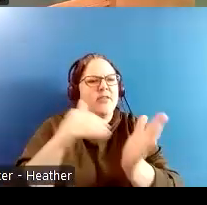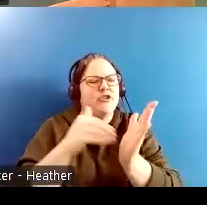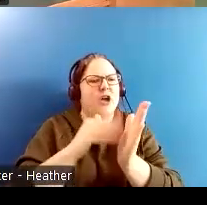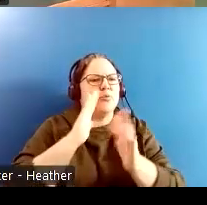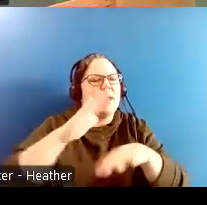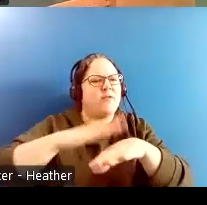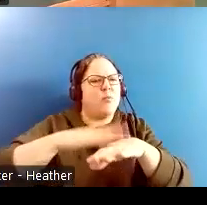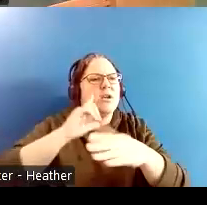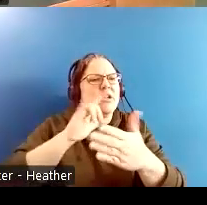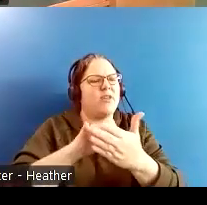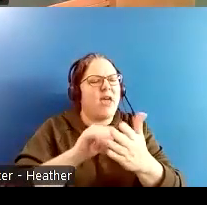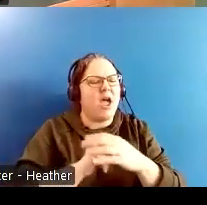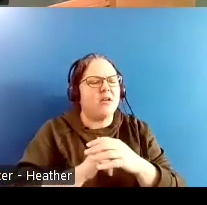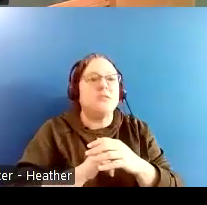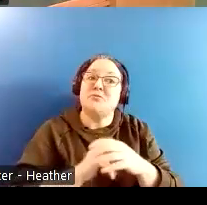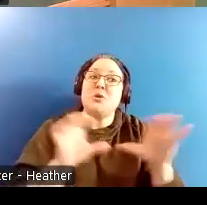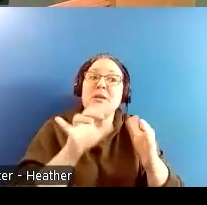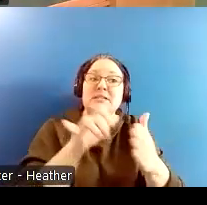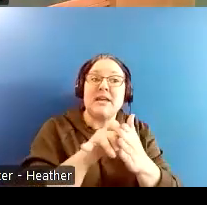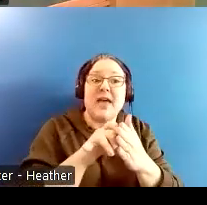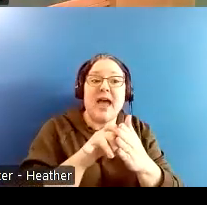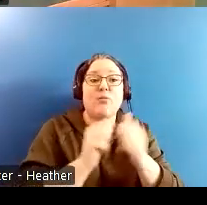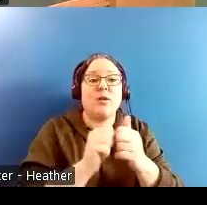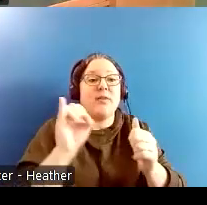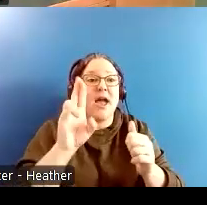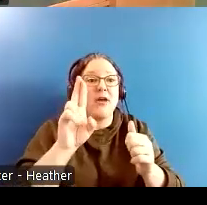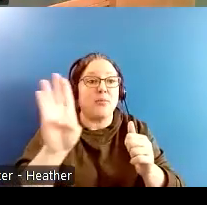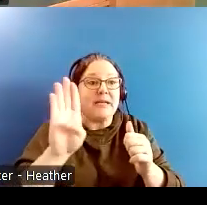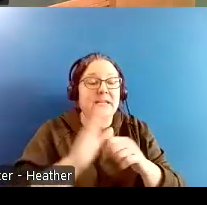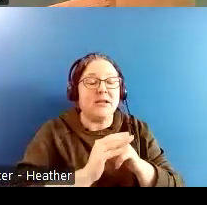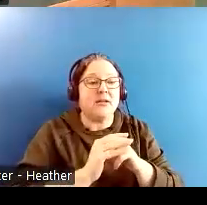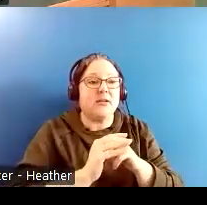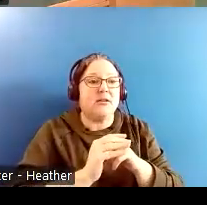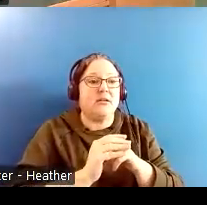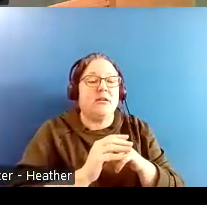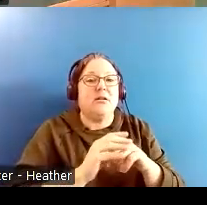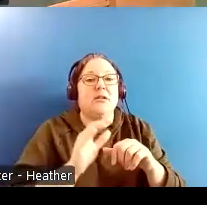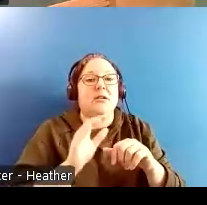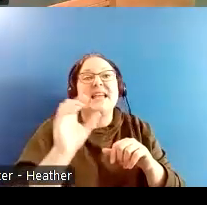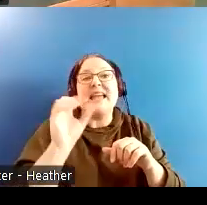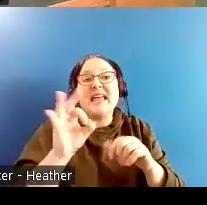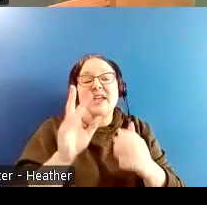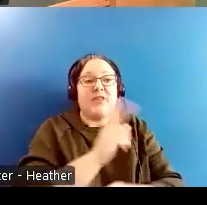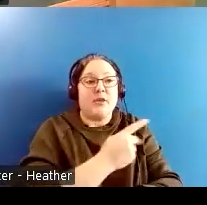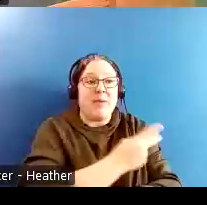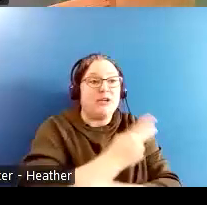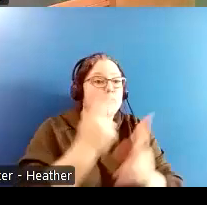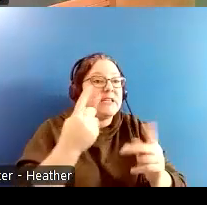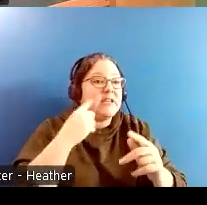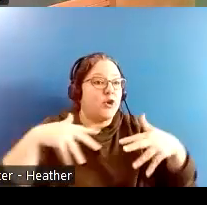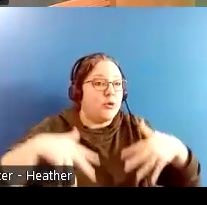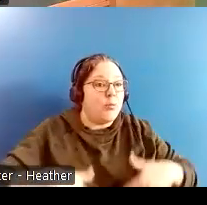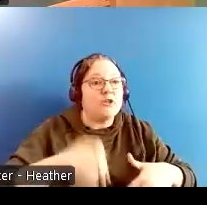So that's what we did here, and we got this through the IRB in the way that so if a patient was being seen for depression or anxiety